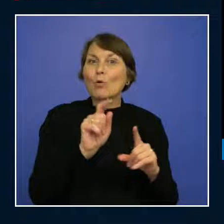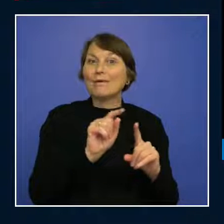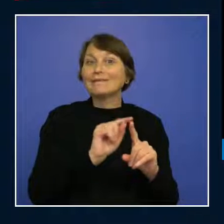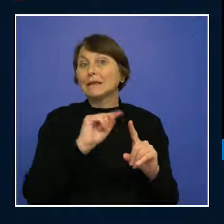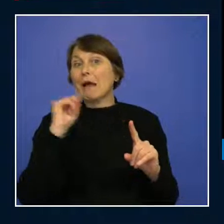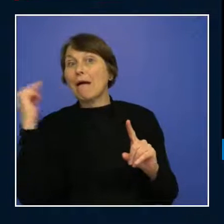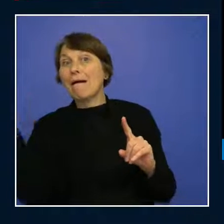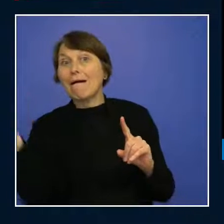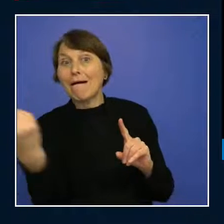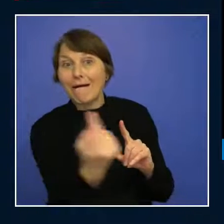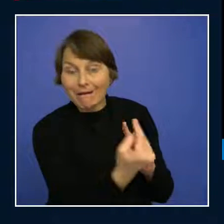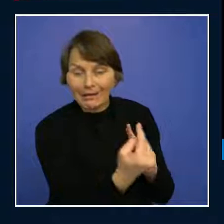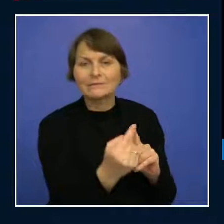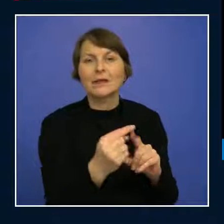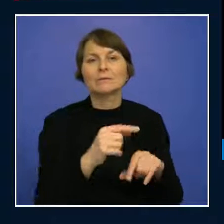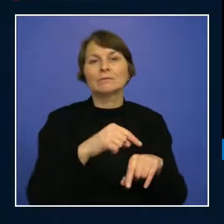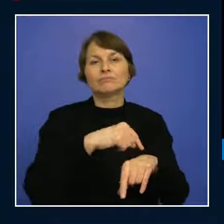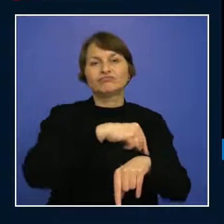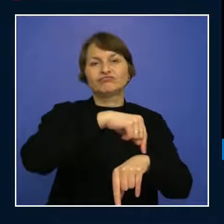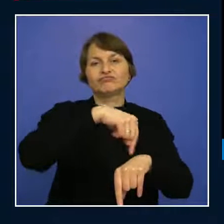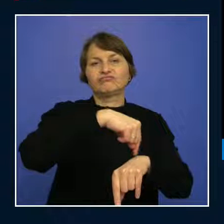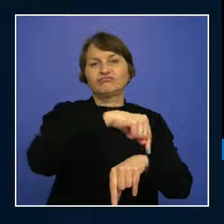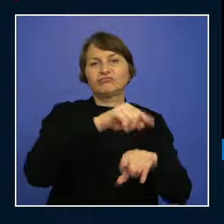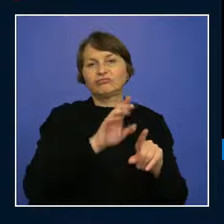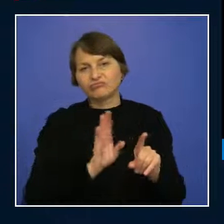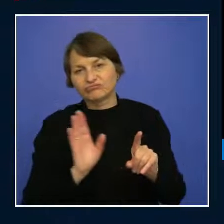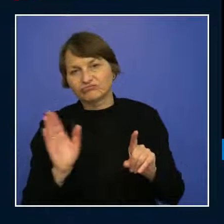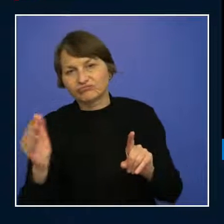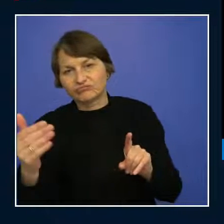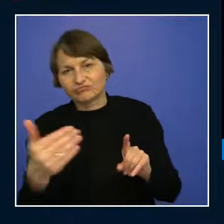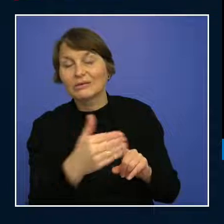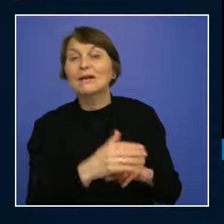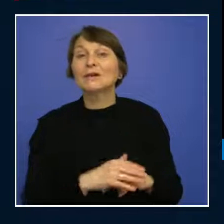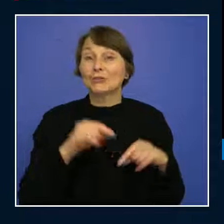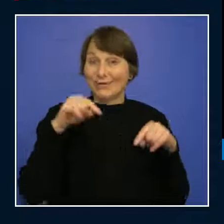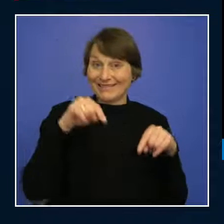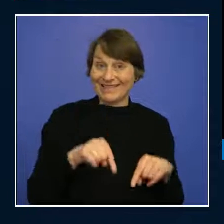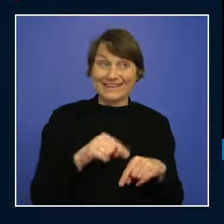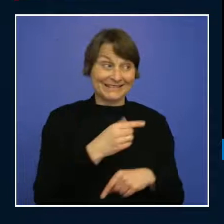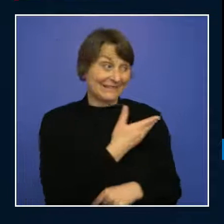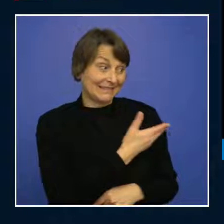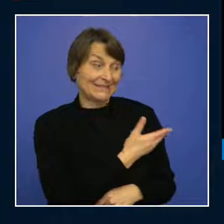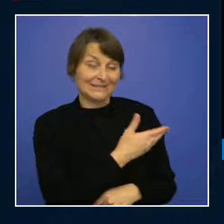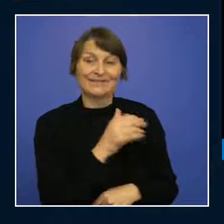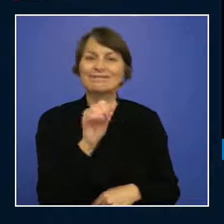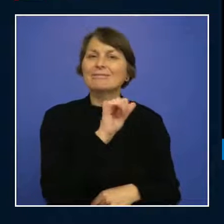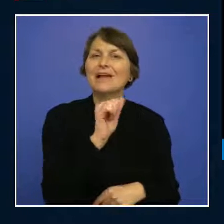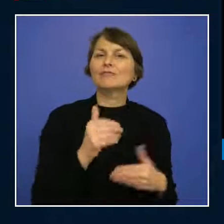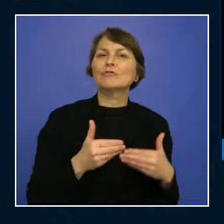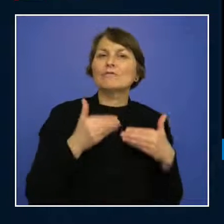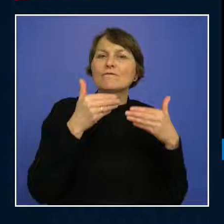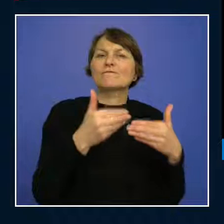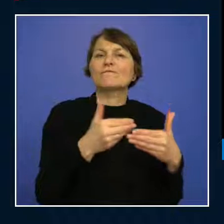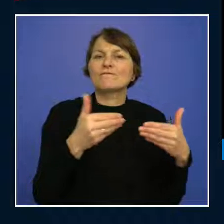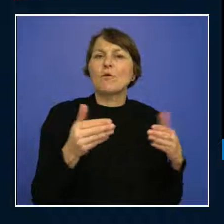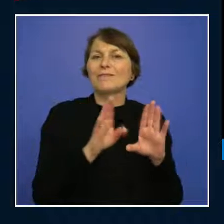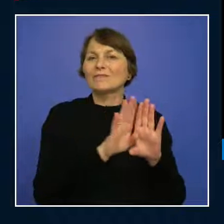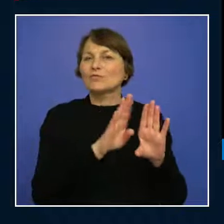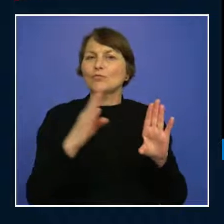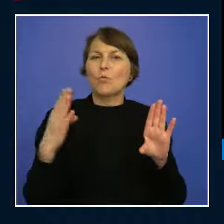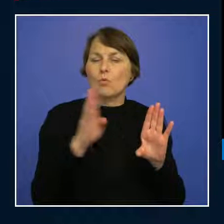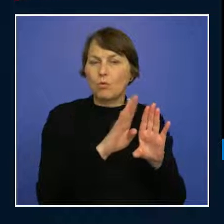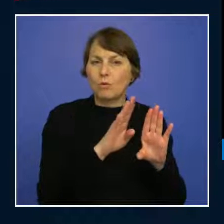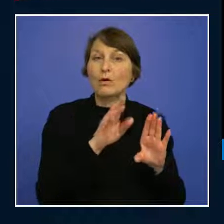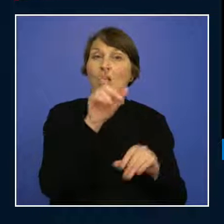world. What Azure Frontdoor does is actually gives that connection to the end user at the point of